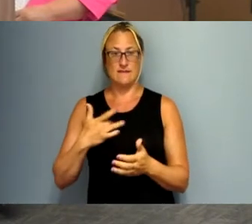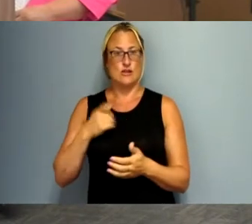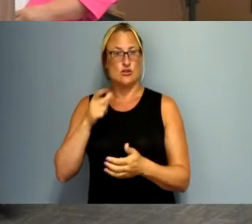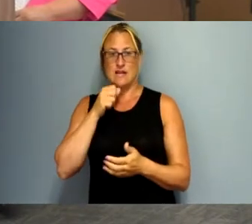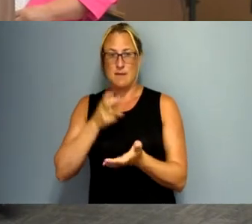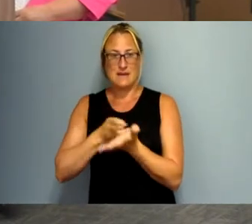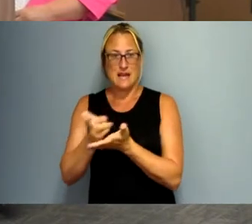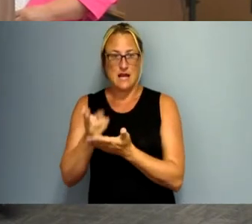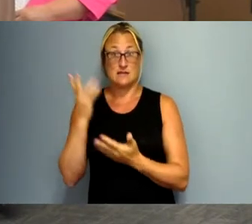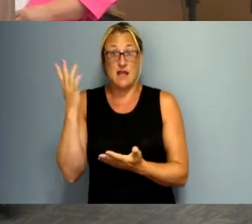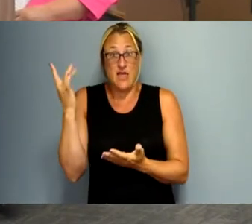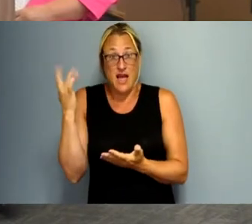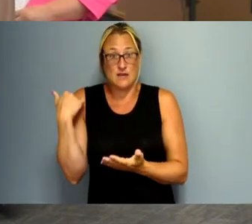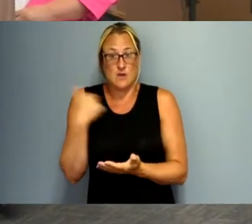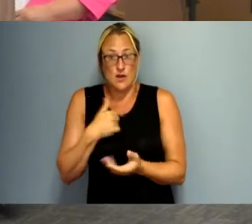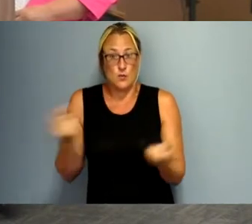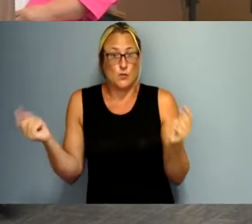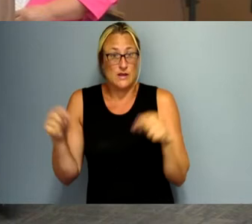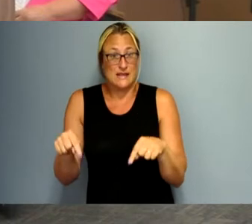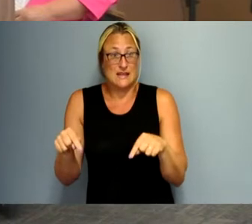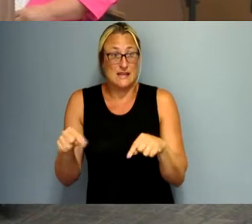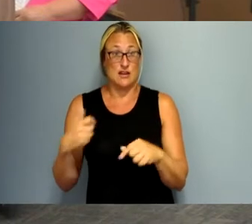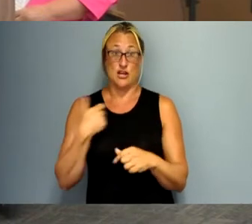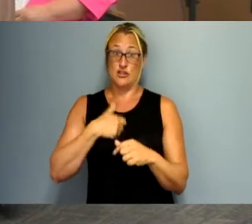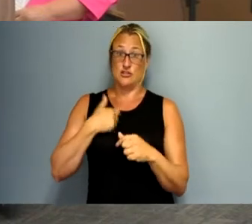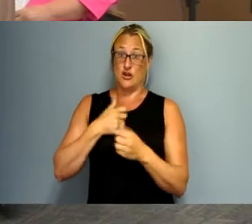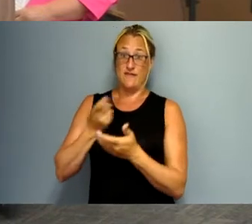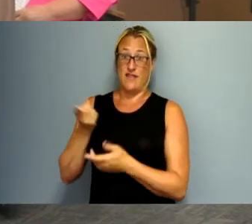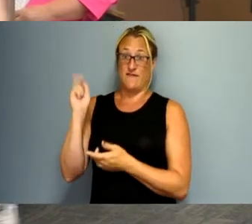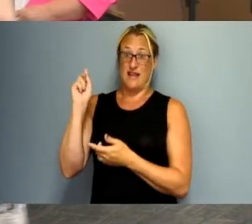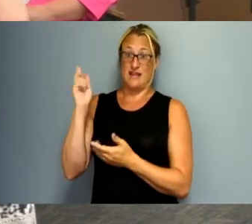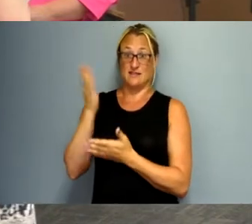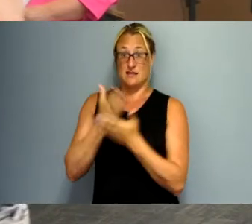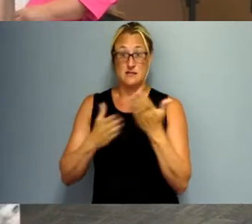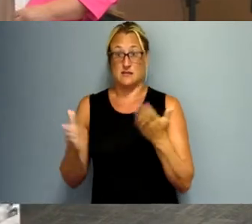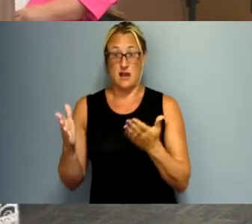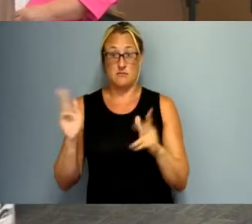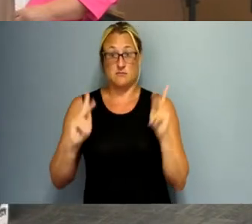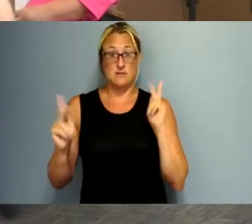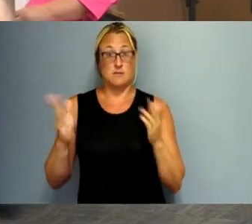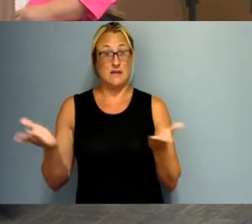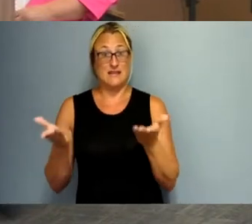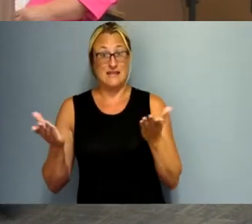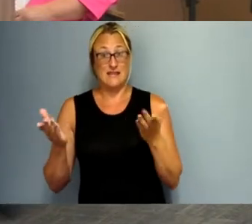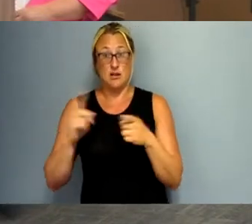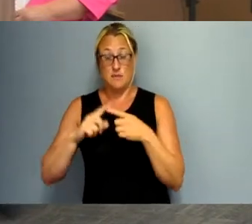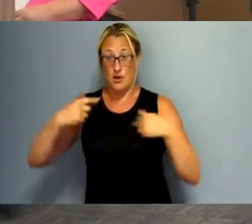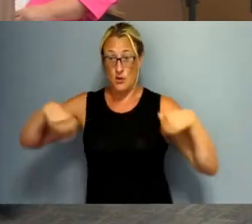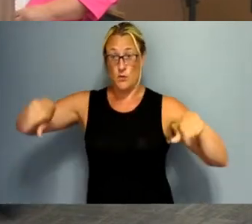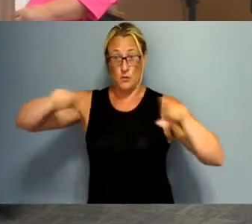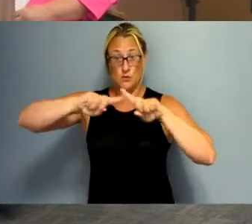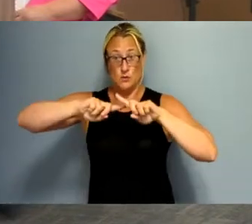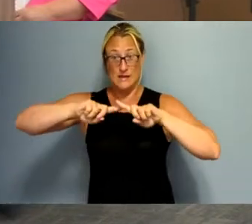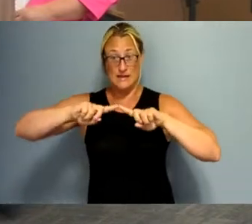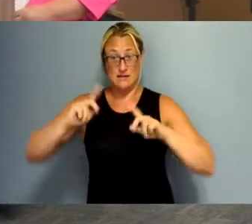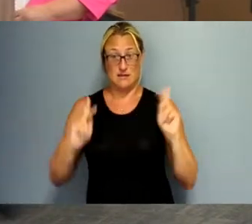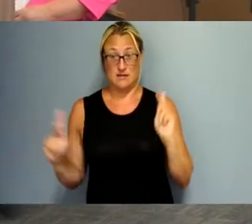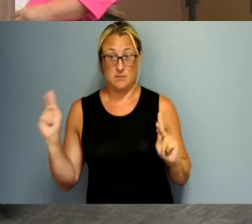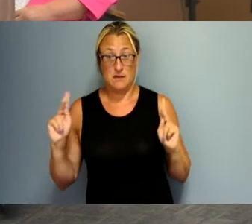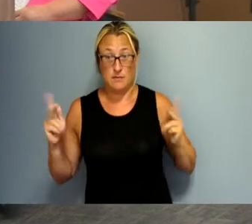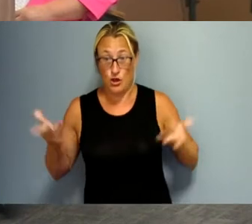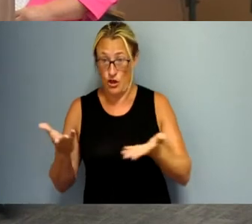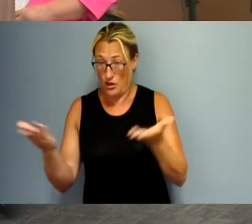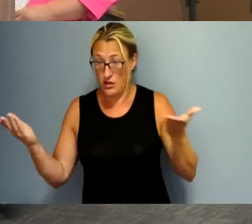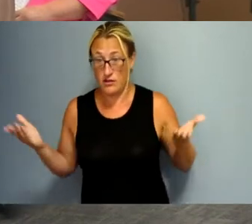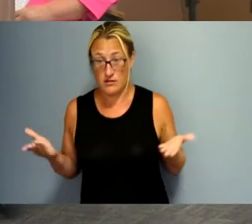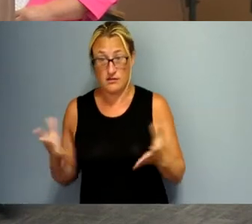why we're here. And I'm sorry that that offends some of our taxpaying citizens, but we the people, I'm part of those people too. We the people, there's